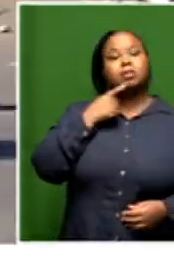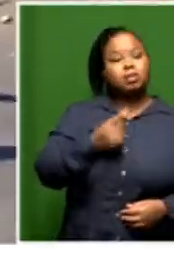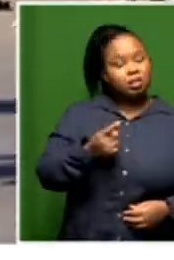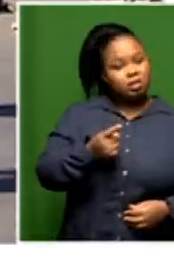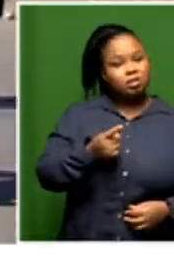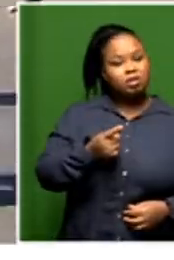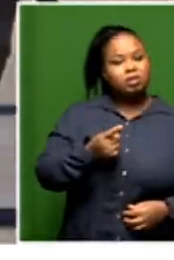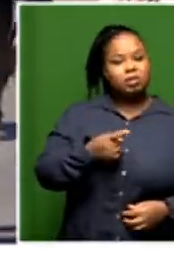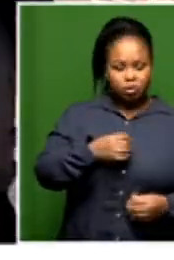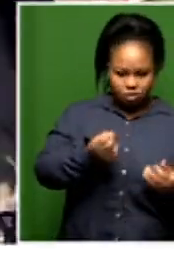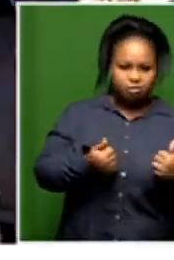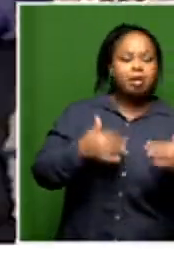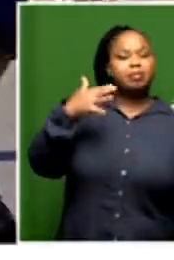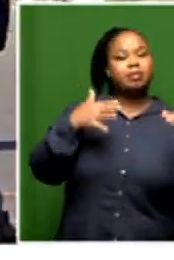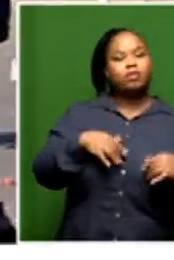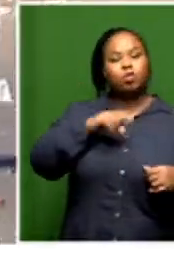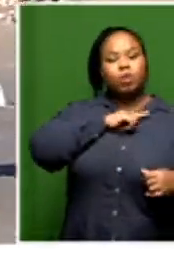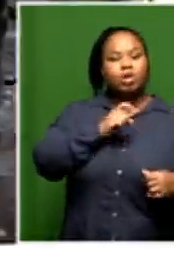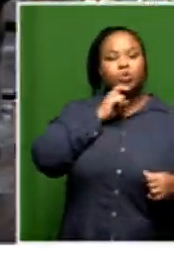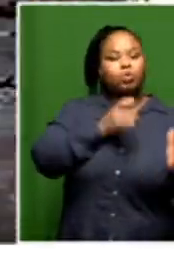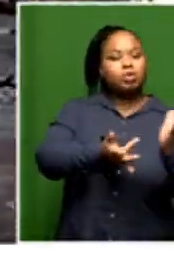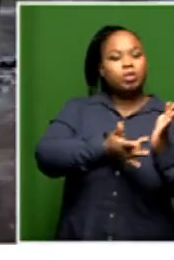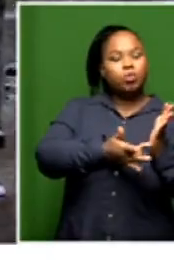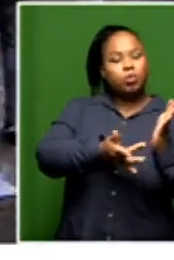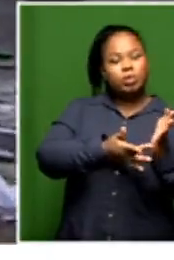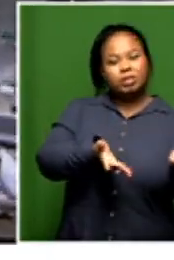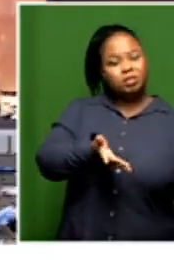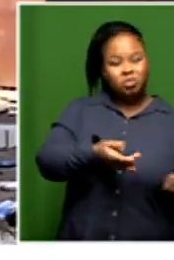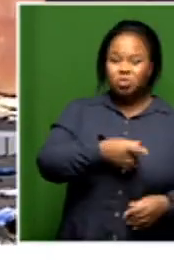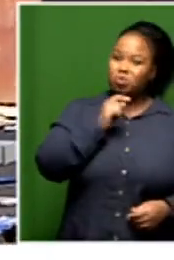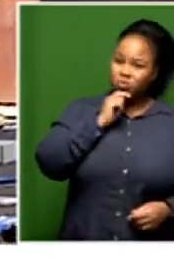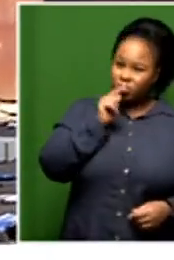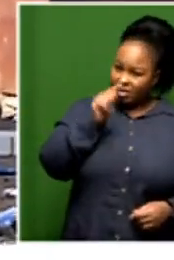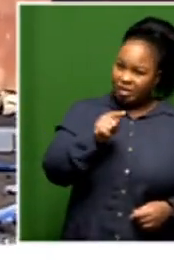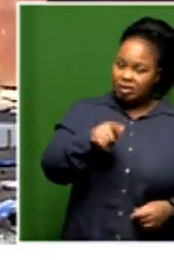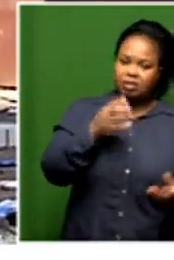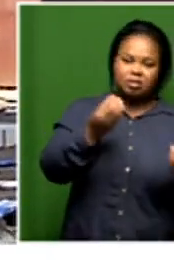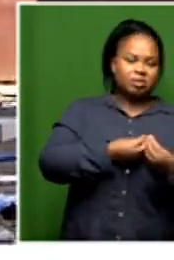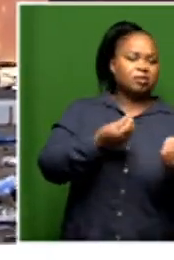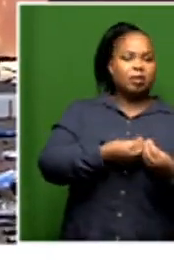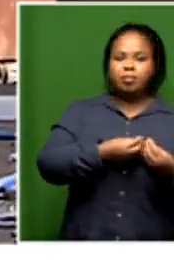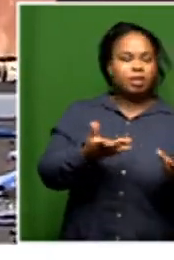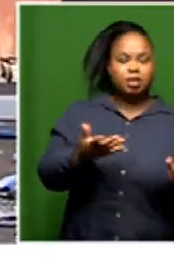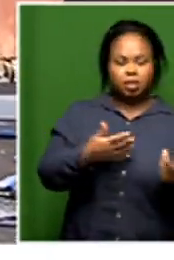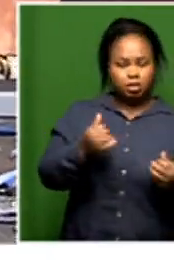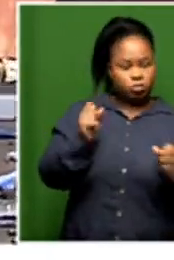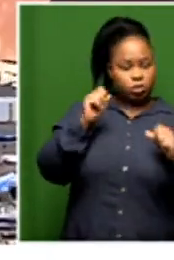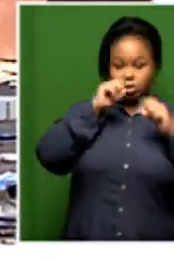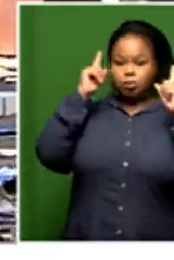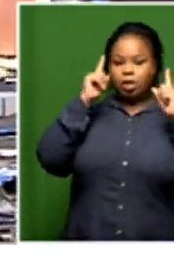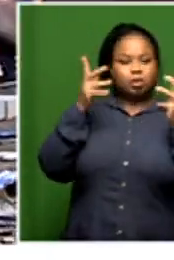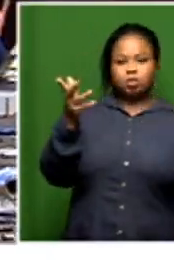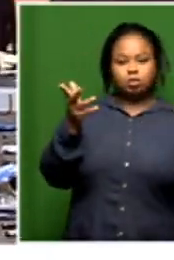was instigated by the use of technology. So this was really just something that took them by surprise. I